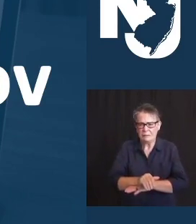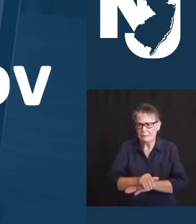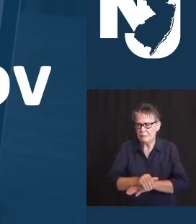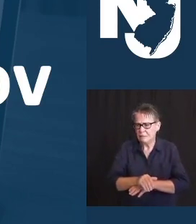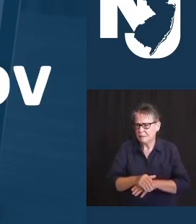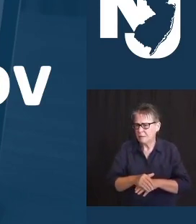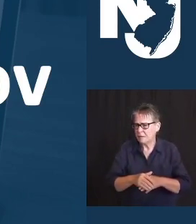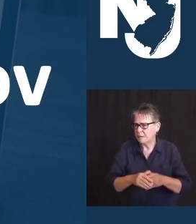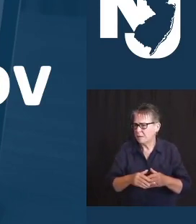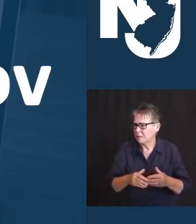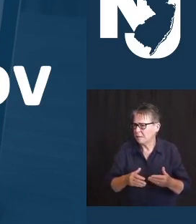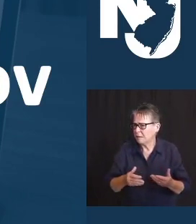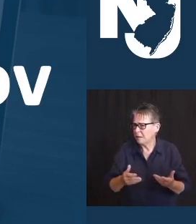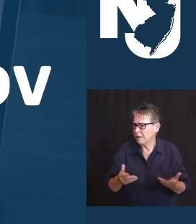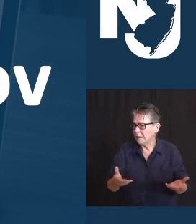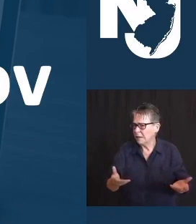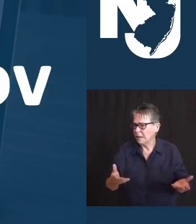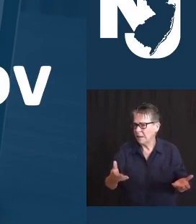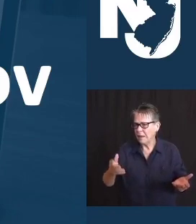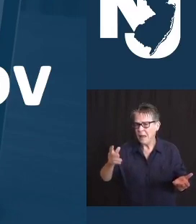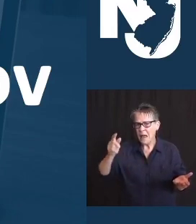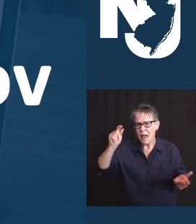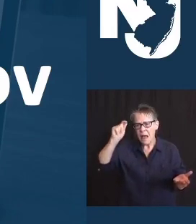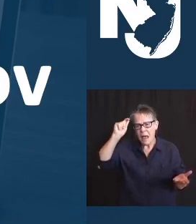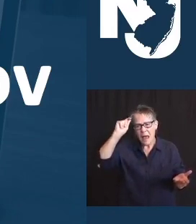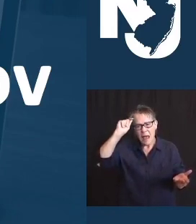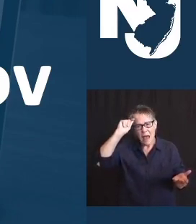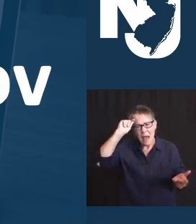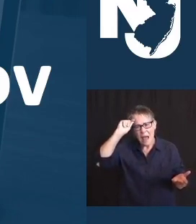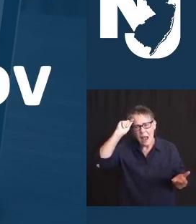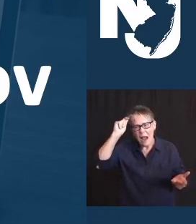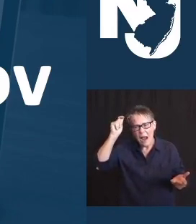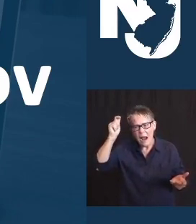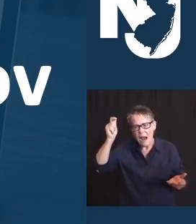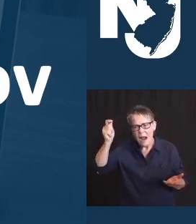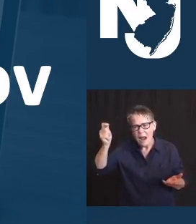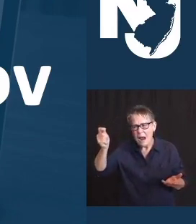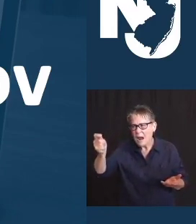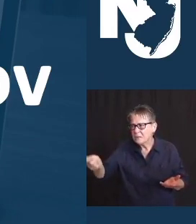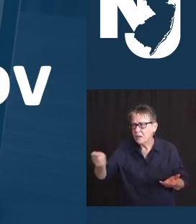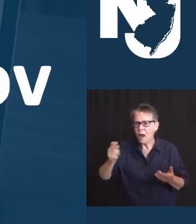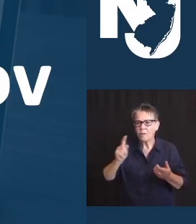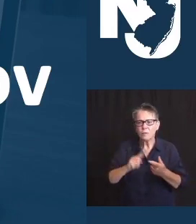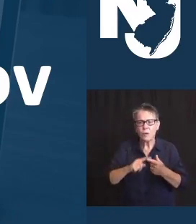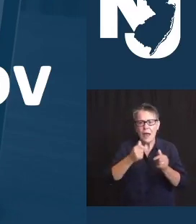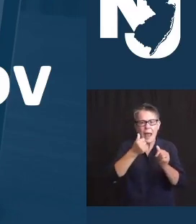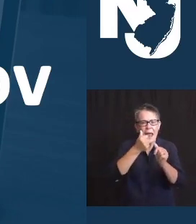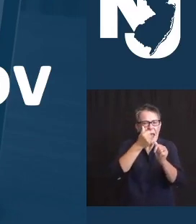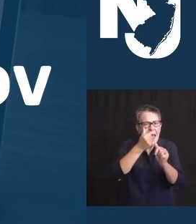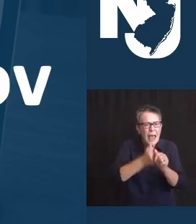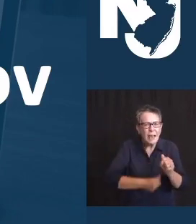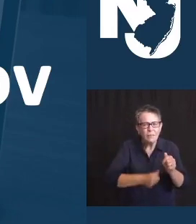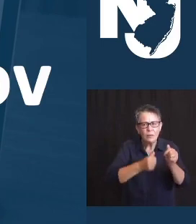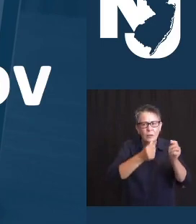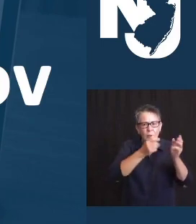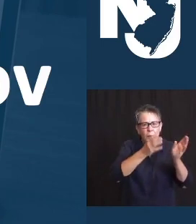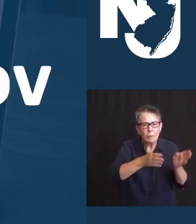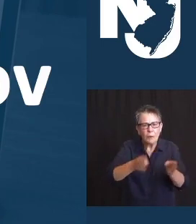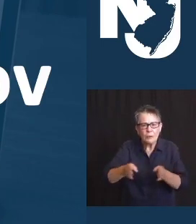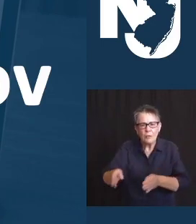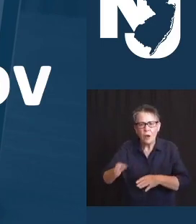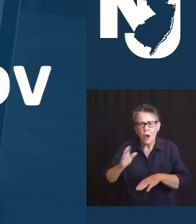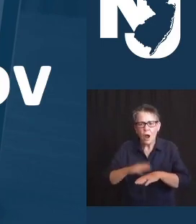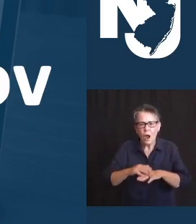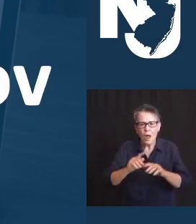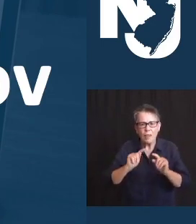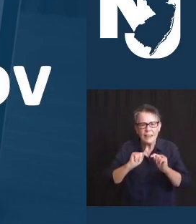burner. Hats off to each and every member of those teams and their managers and coaches, but also to every single team who participated in